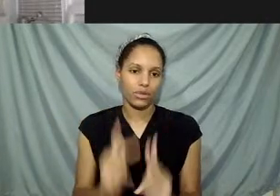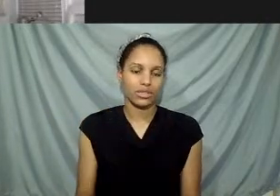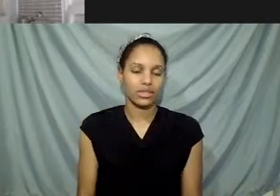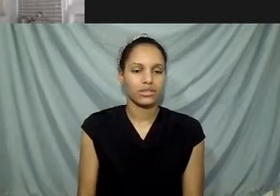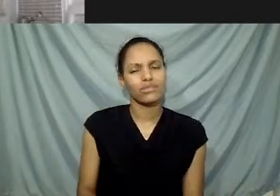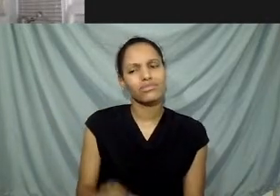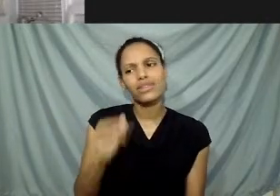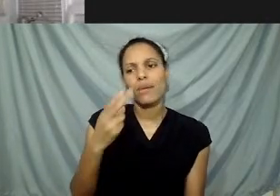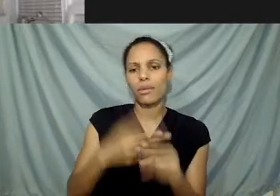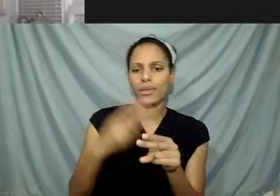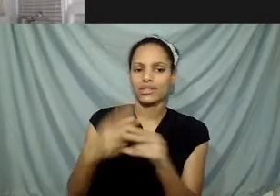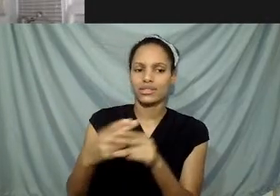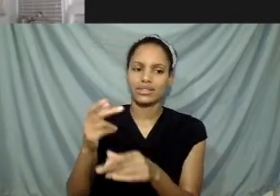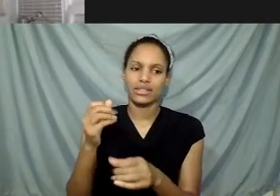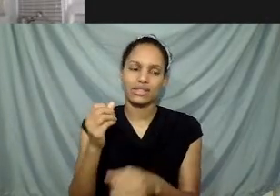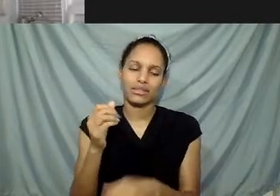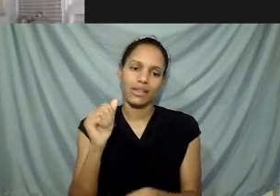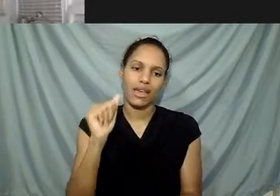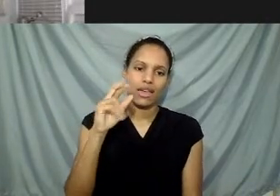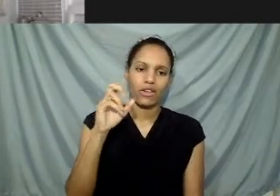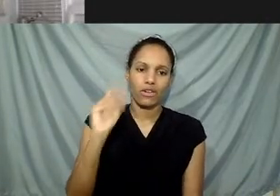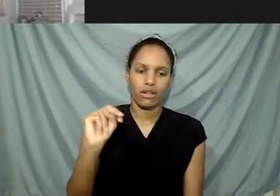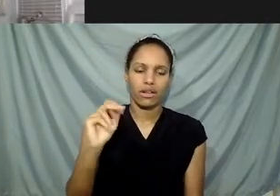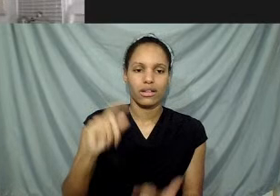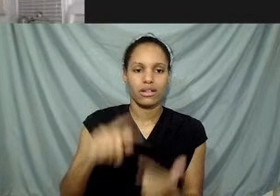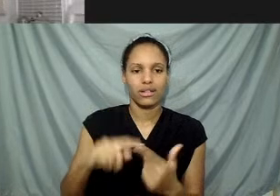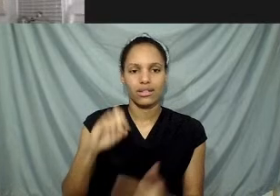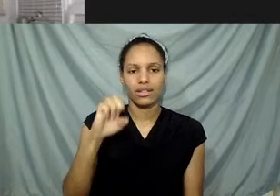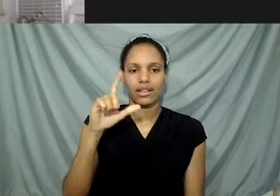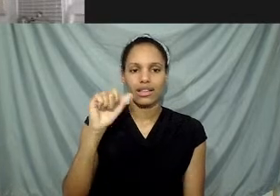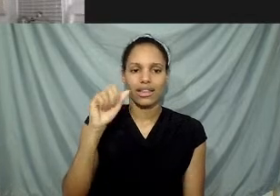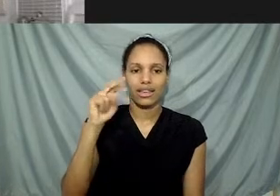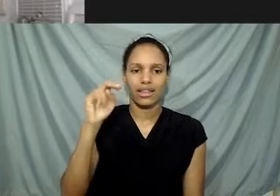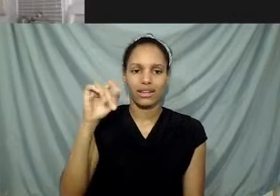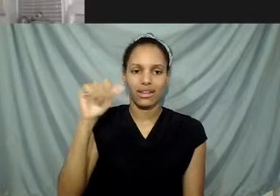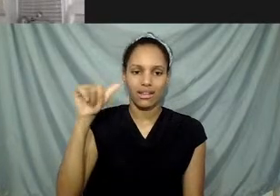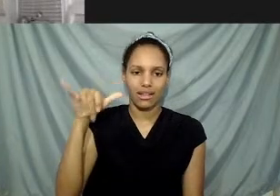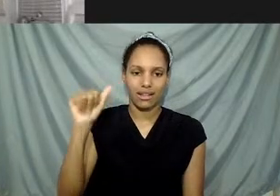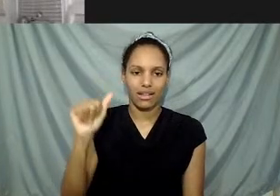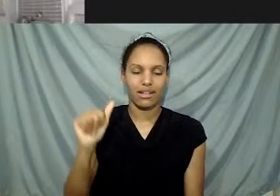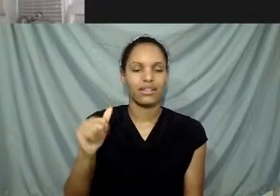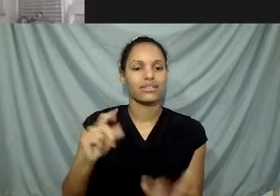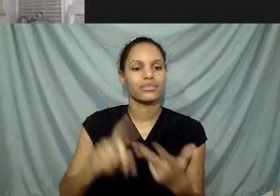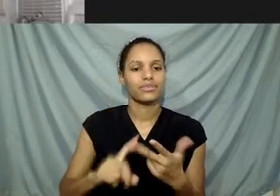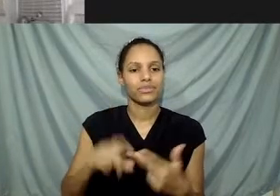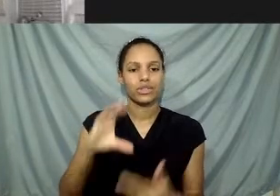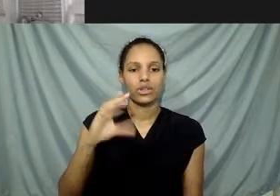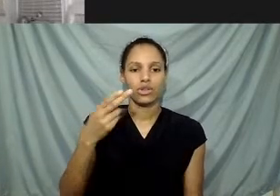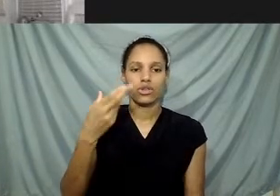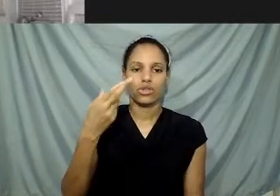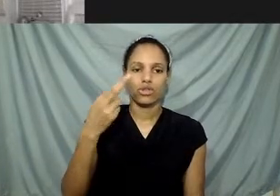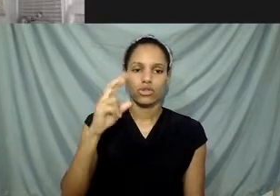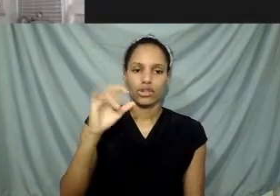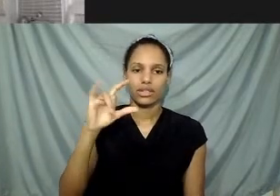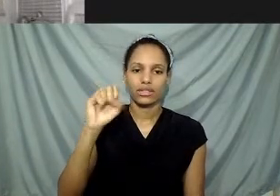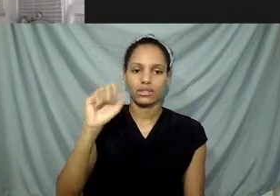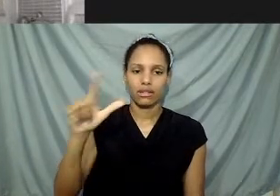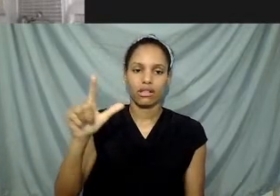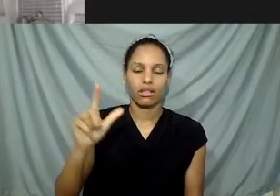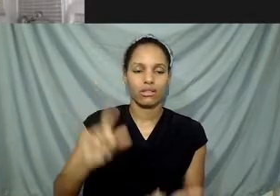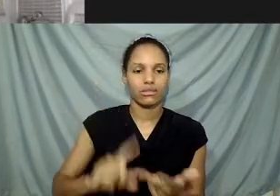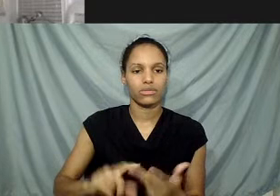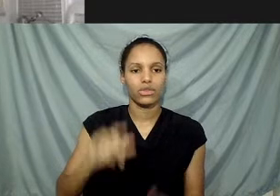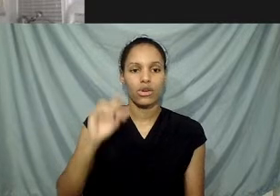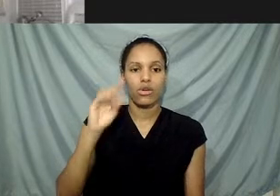few names: Aaron Duggar, Elena D. Anderson, Crystal Hall, Robin